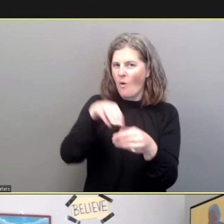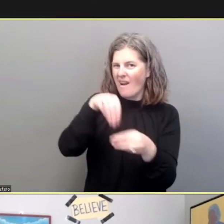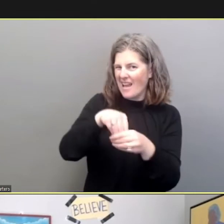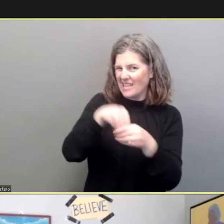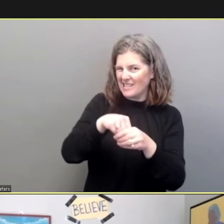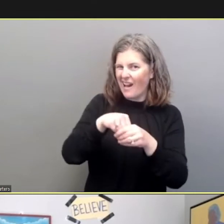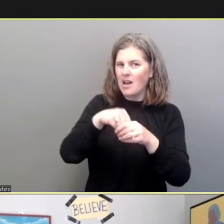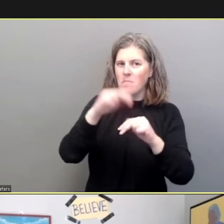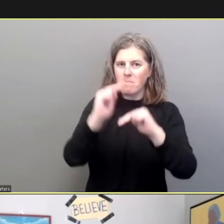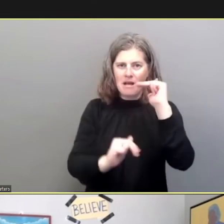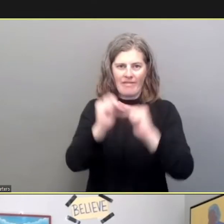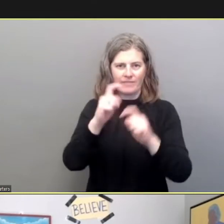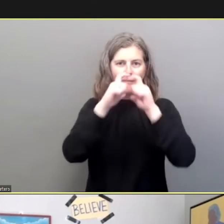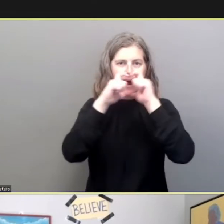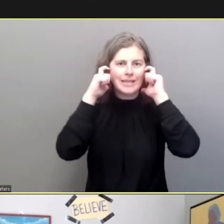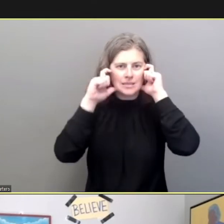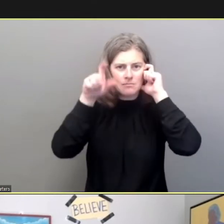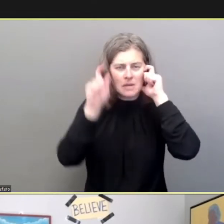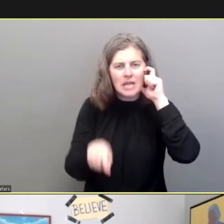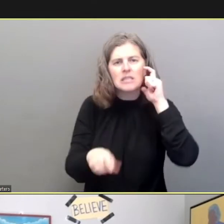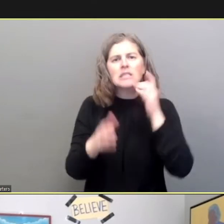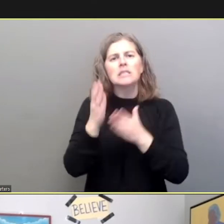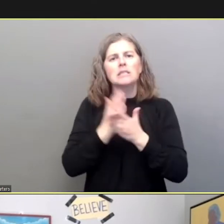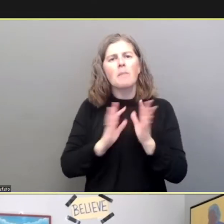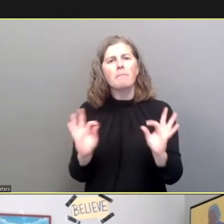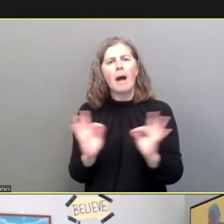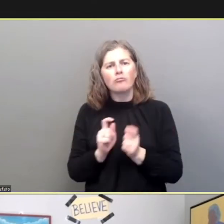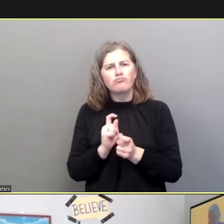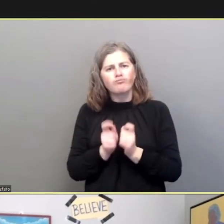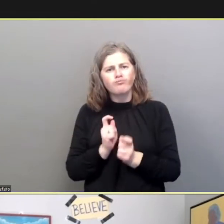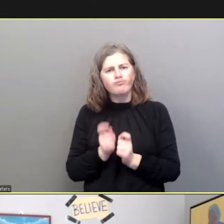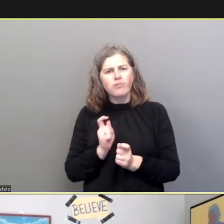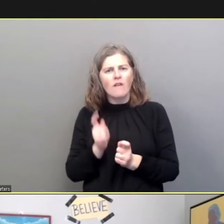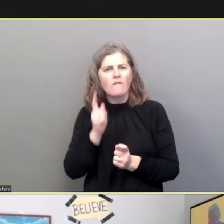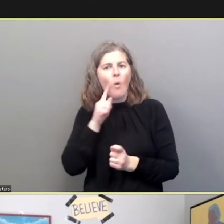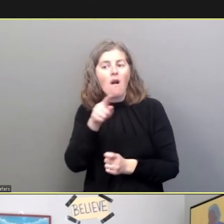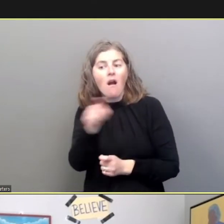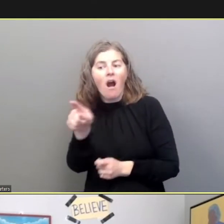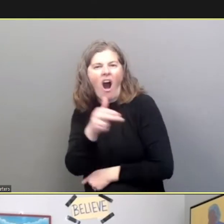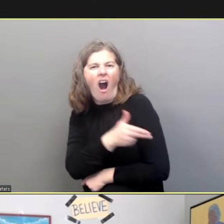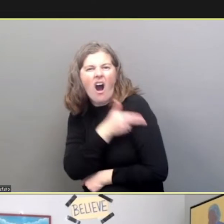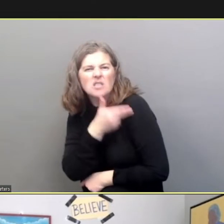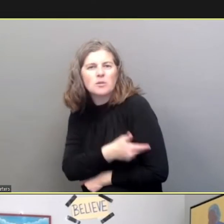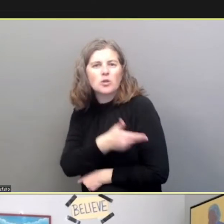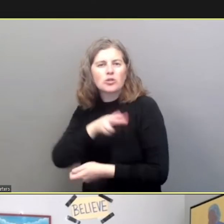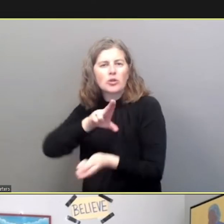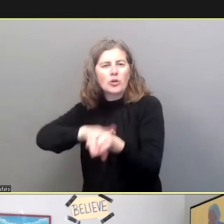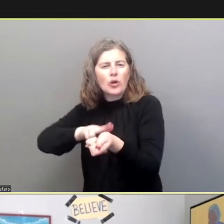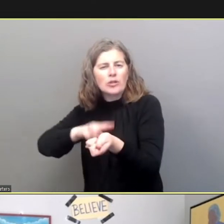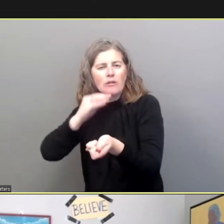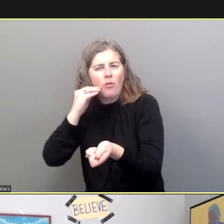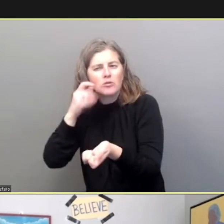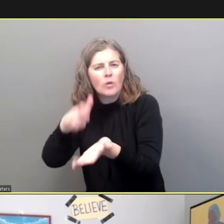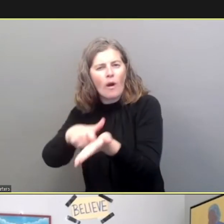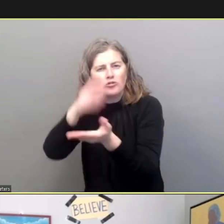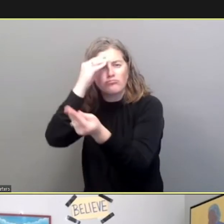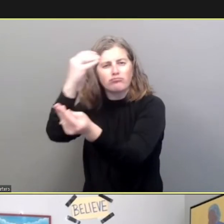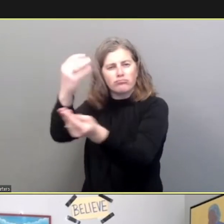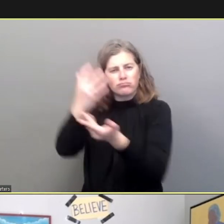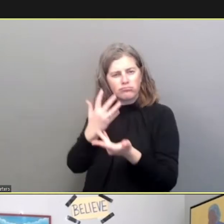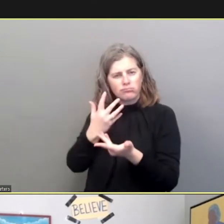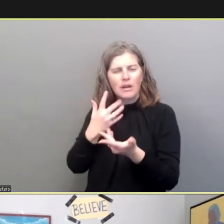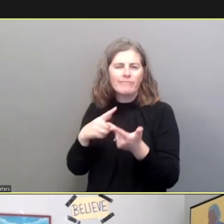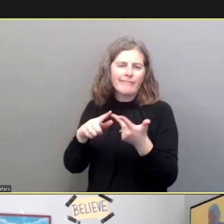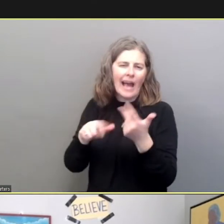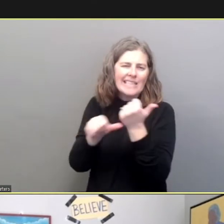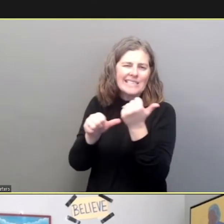health order. We're making some minor revisions to reporting requirements for hospitals, nursing homes, and assisted living